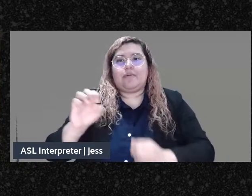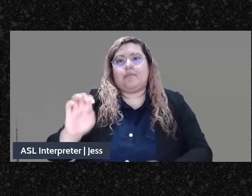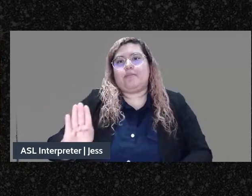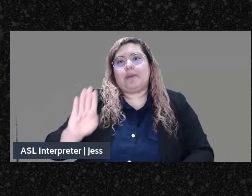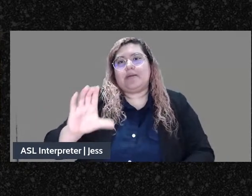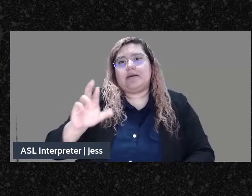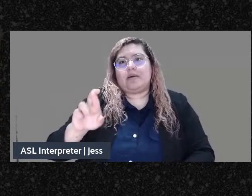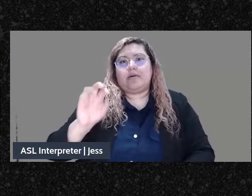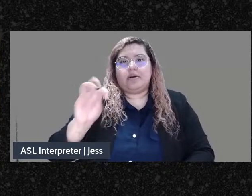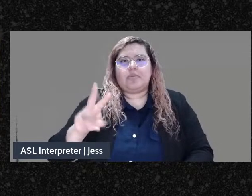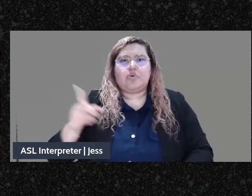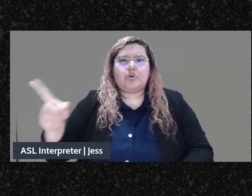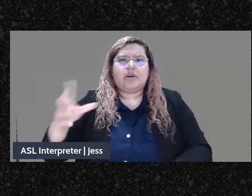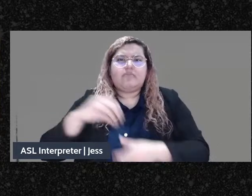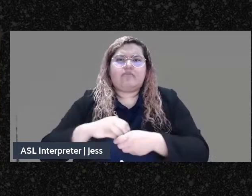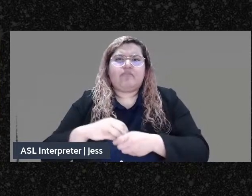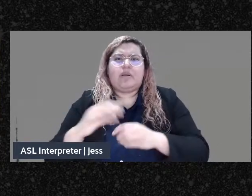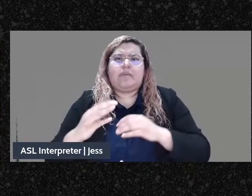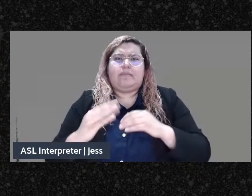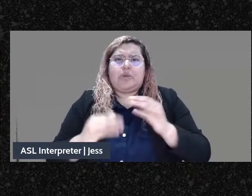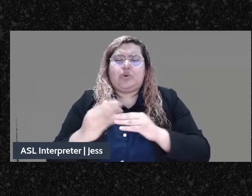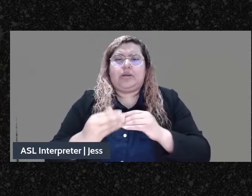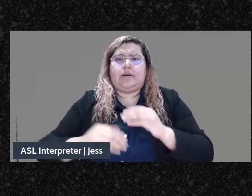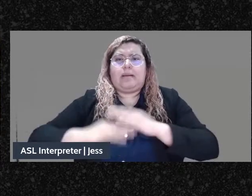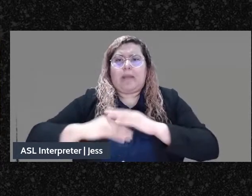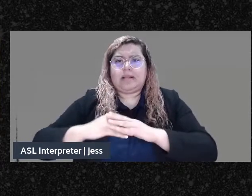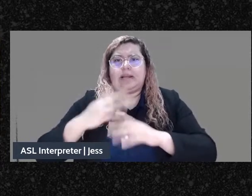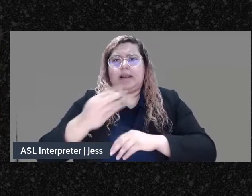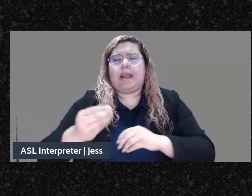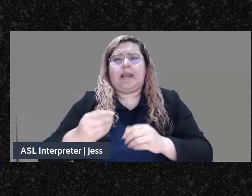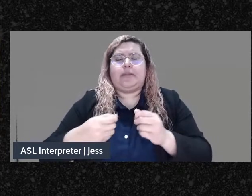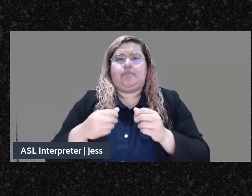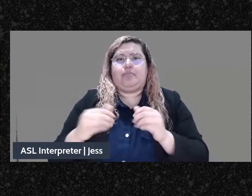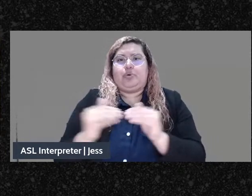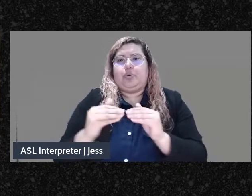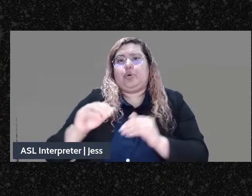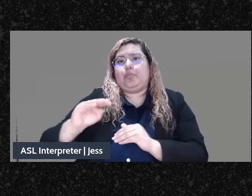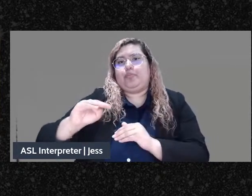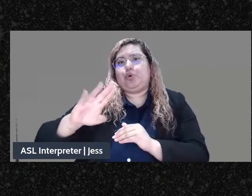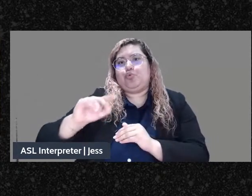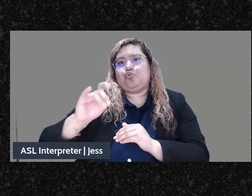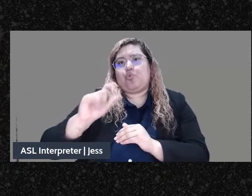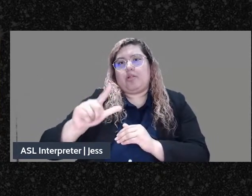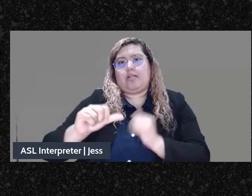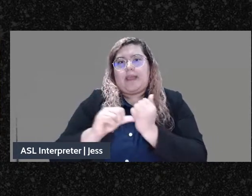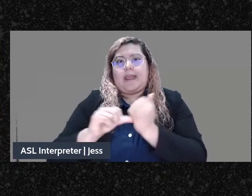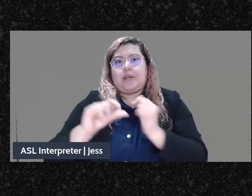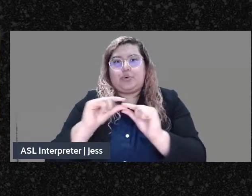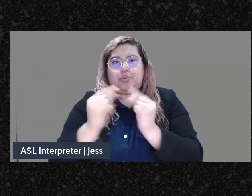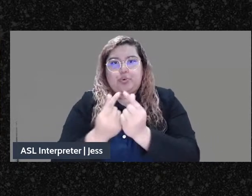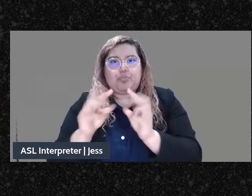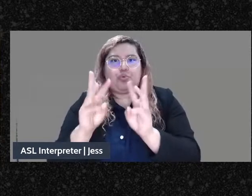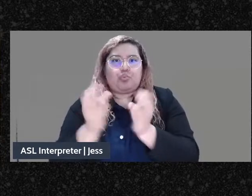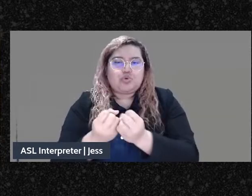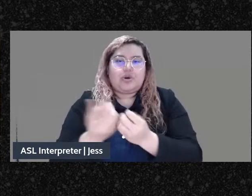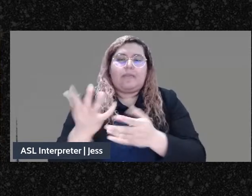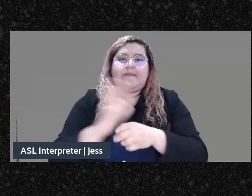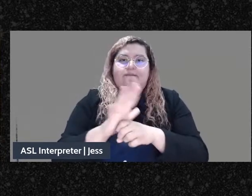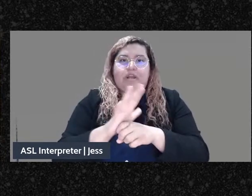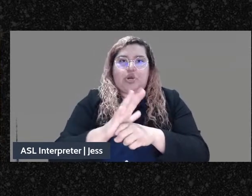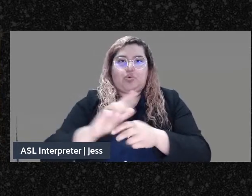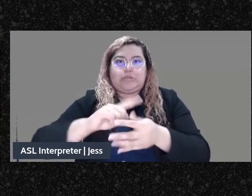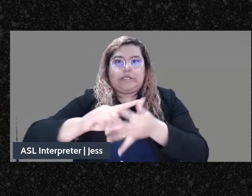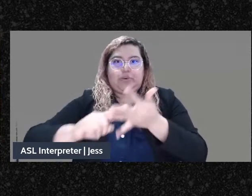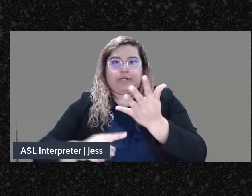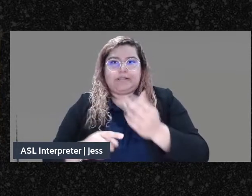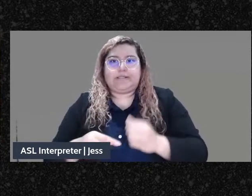for Mutual Aid Groups workshop and video series. Dean has also worked with BCRW to create videos and programming on